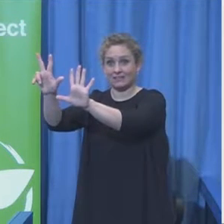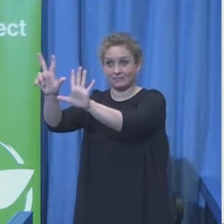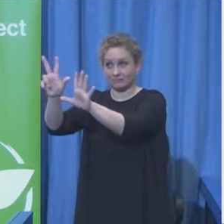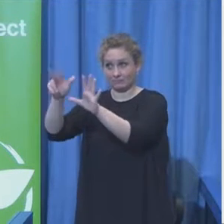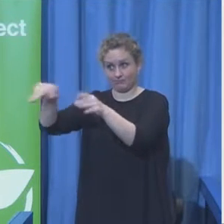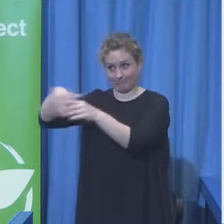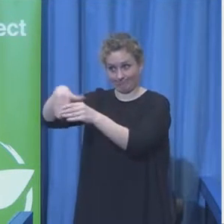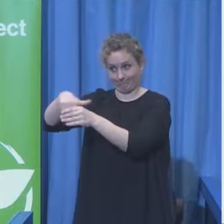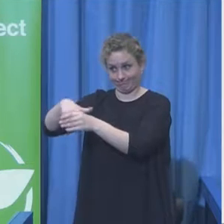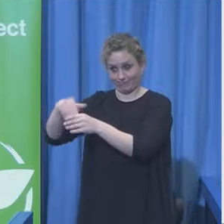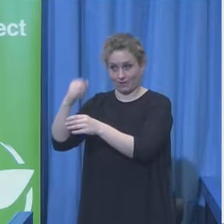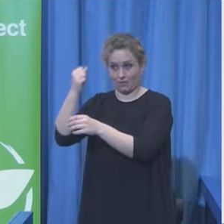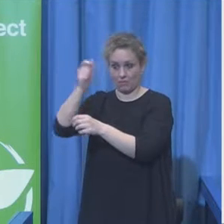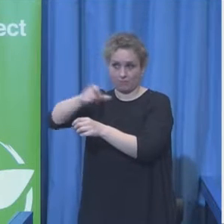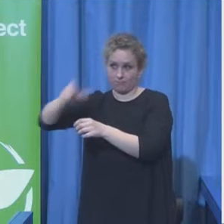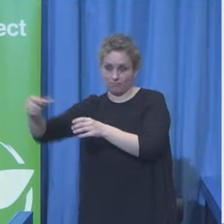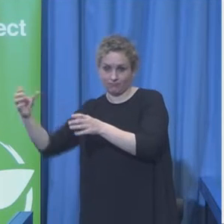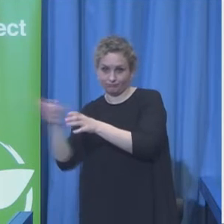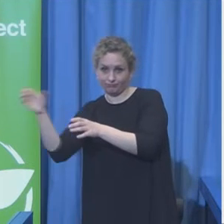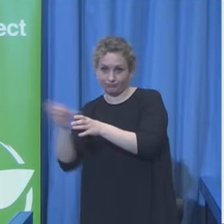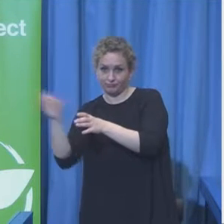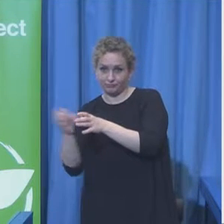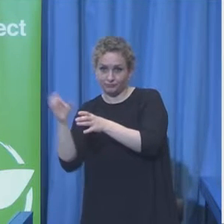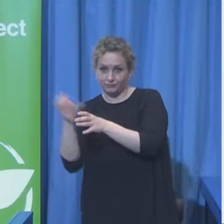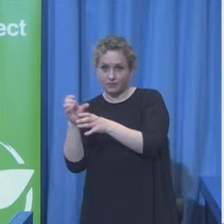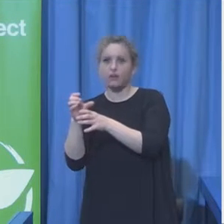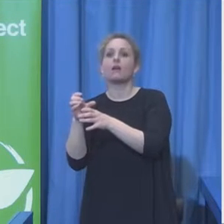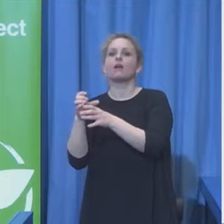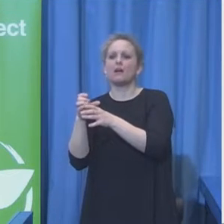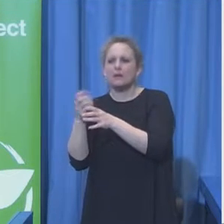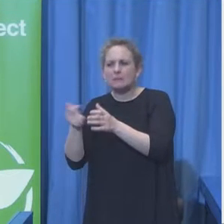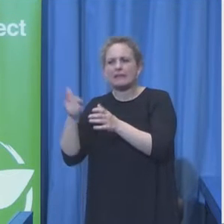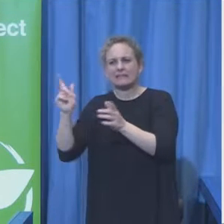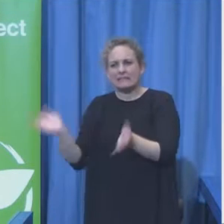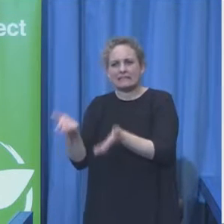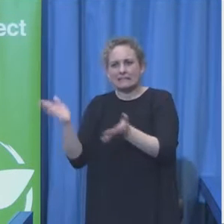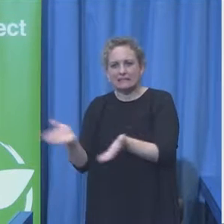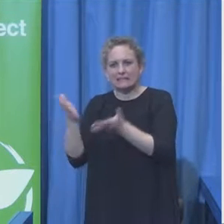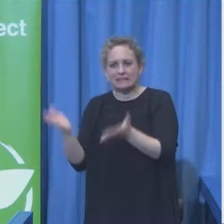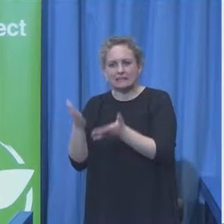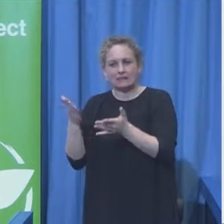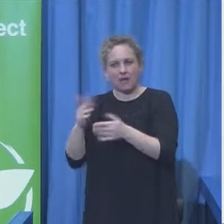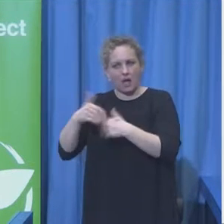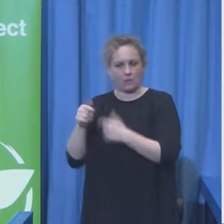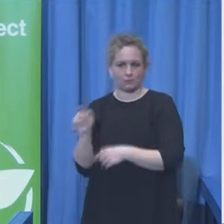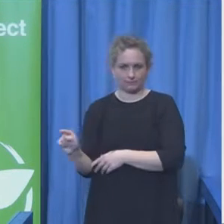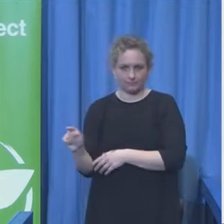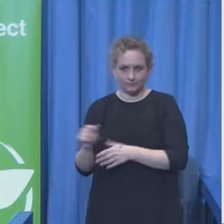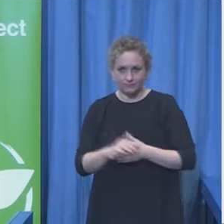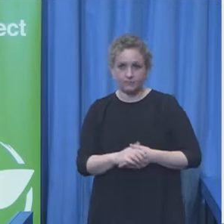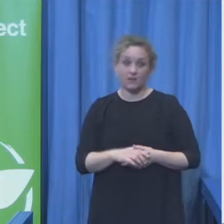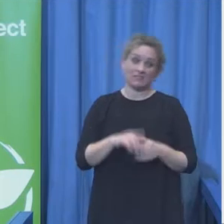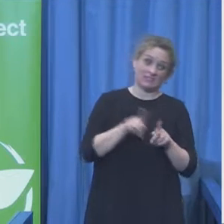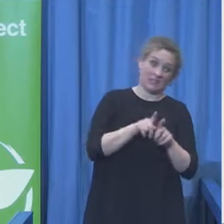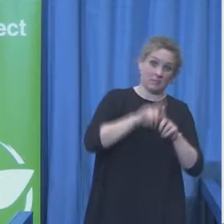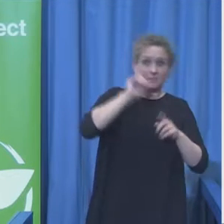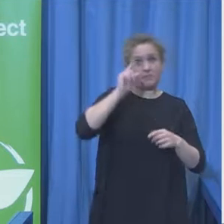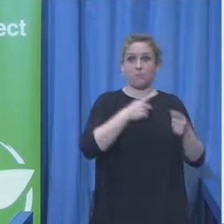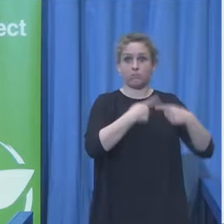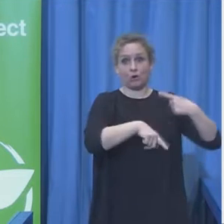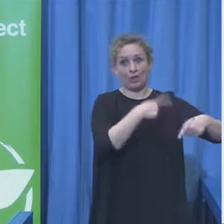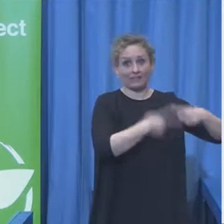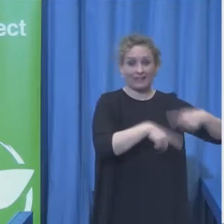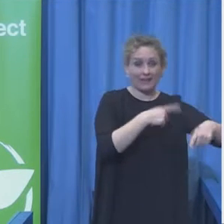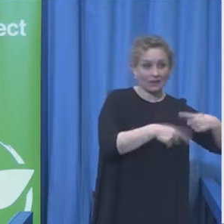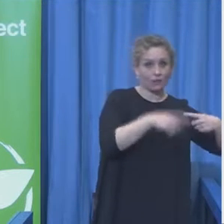developments by providing analytical and substantive contributions to the intergovernmental processes of the